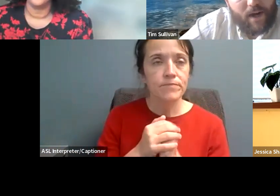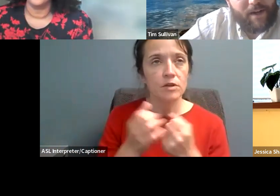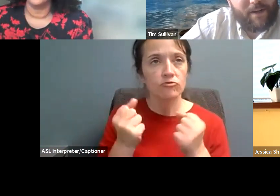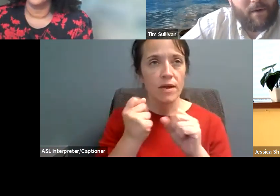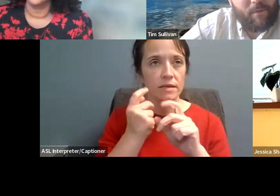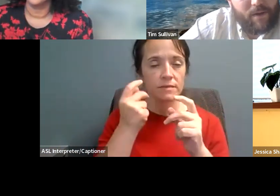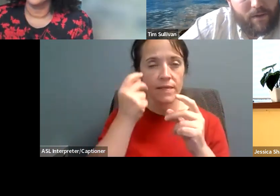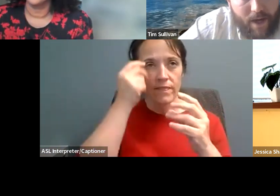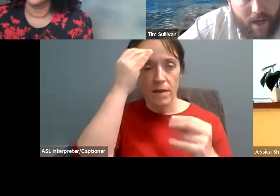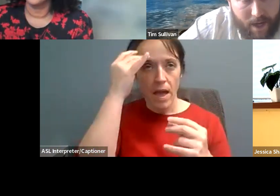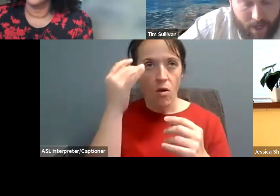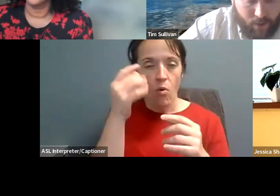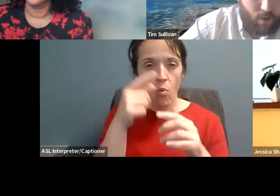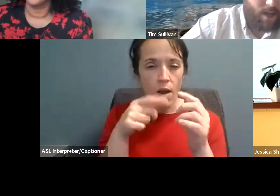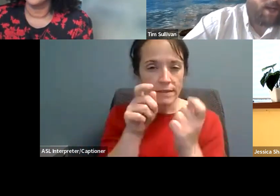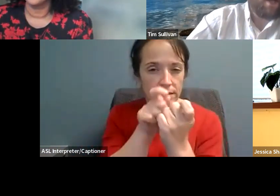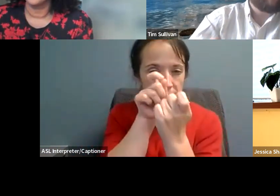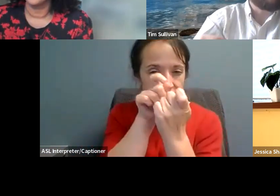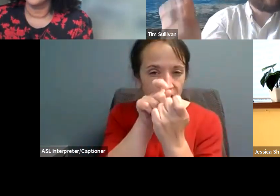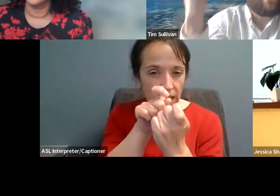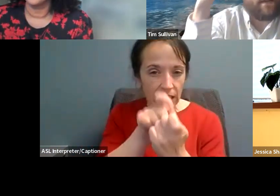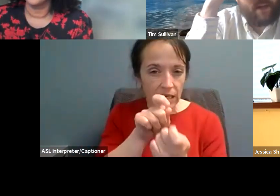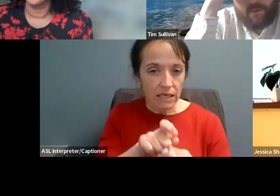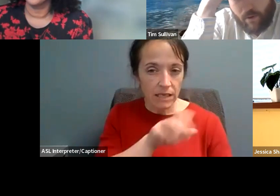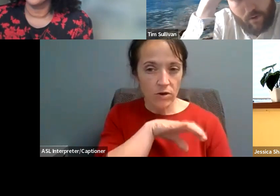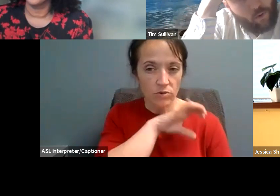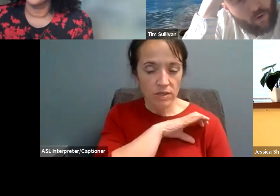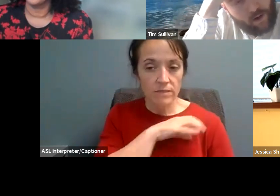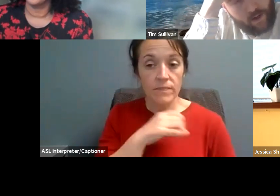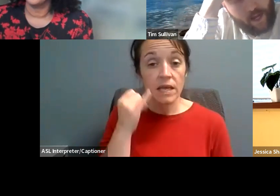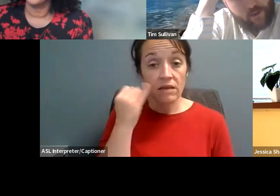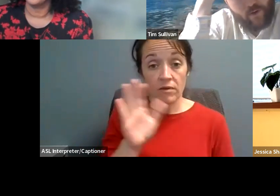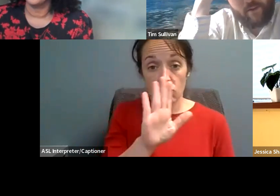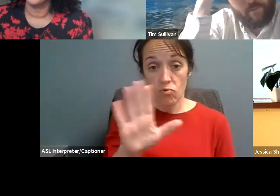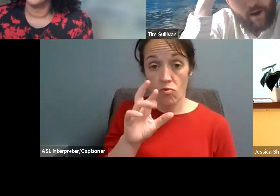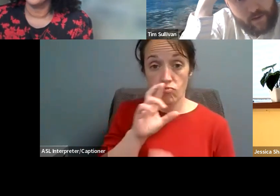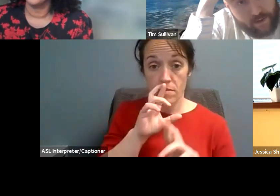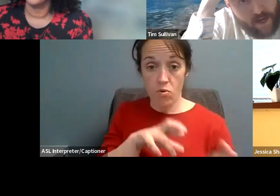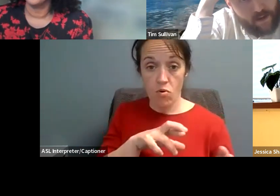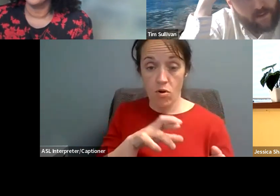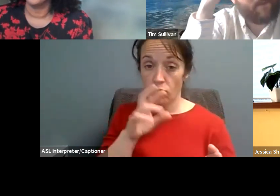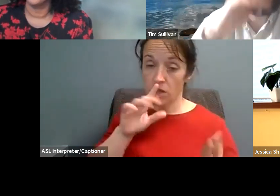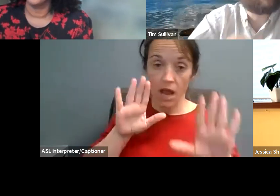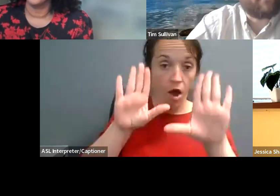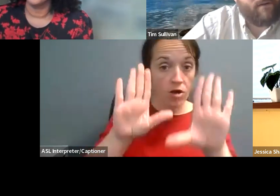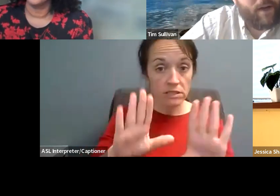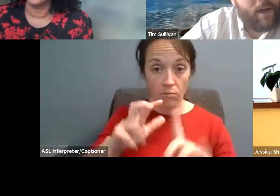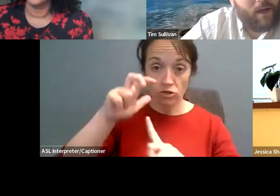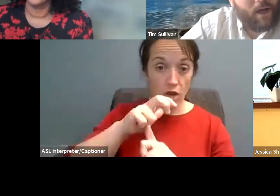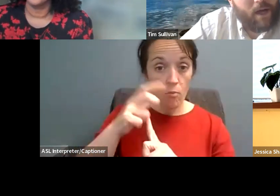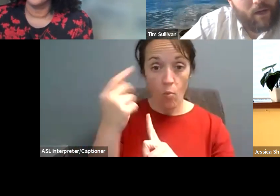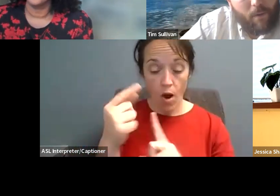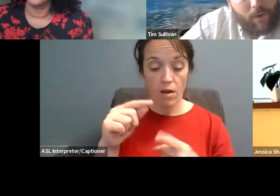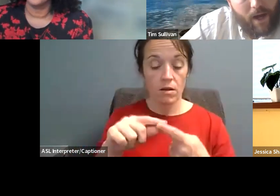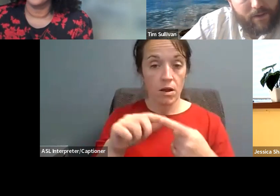characteristics that I could come up with. So for me, an exceptional report has transparency,